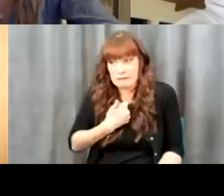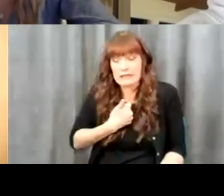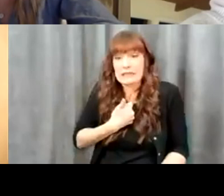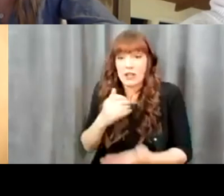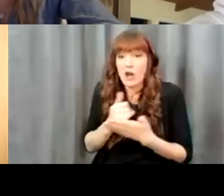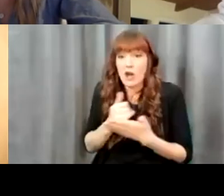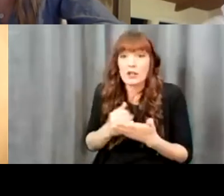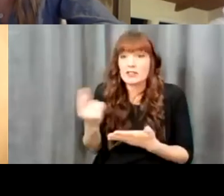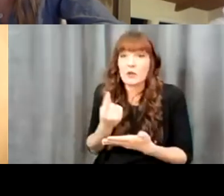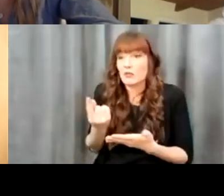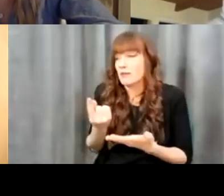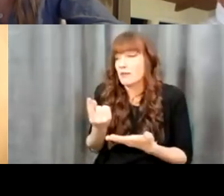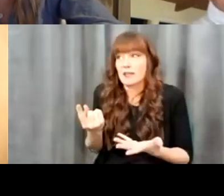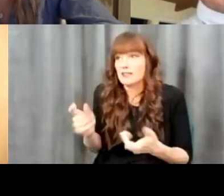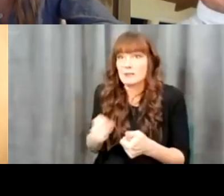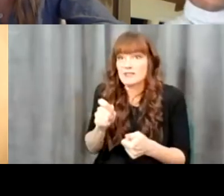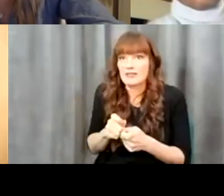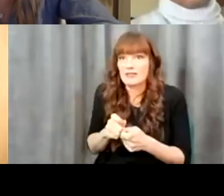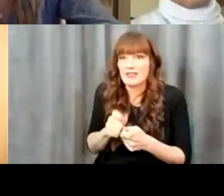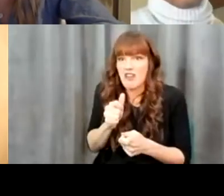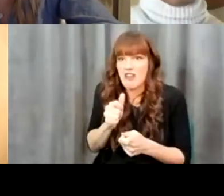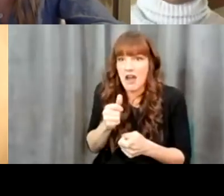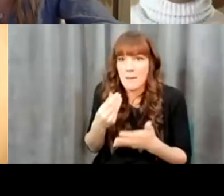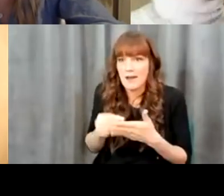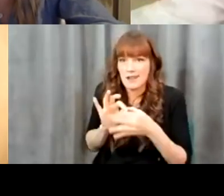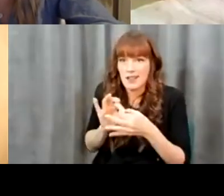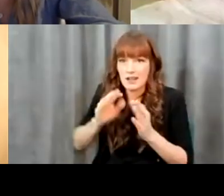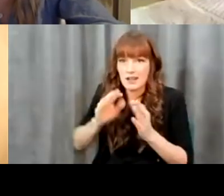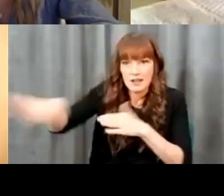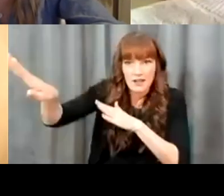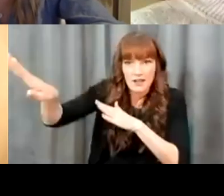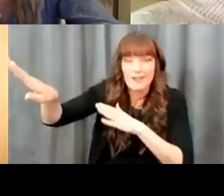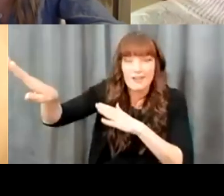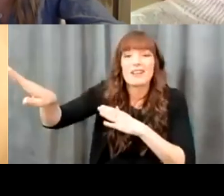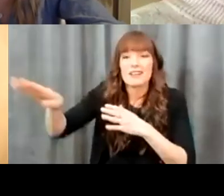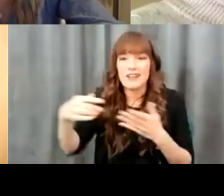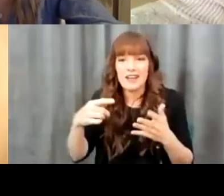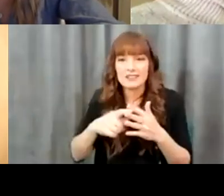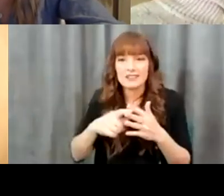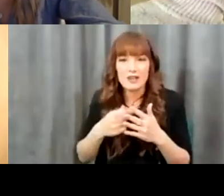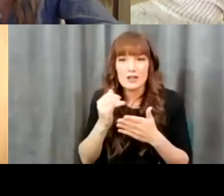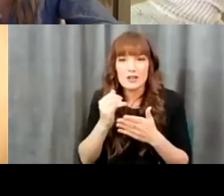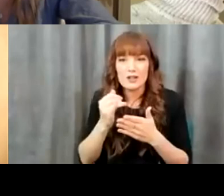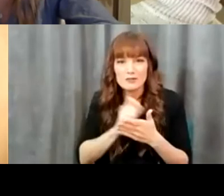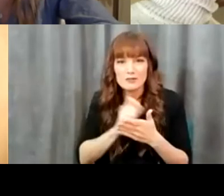for me at least, art has always been specifically about not that. You know, I've started writing